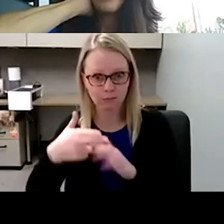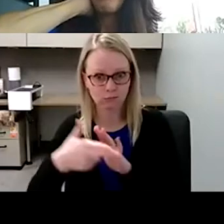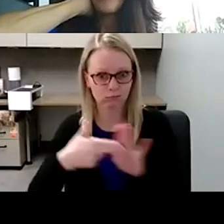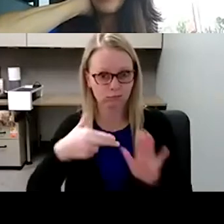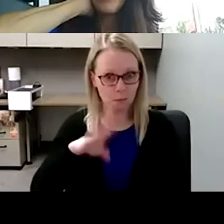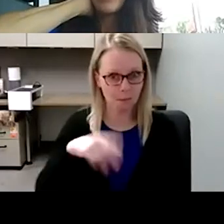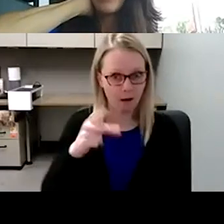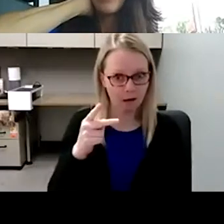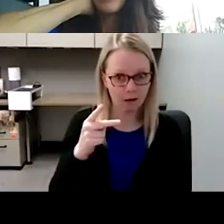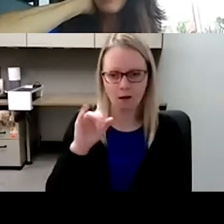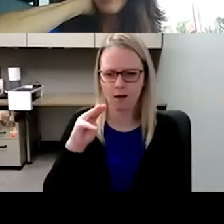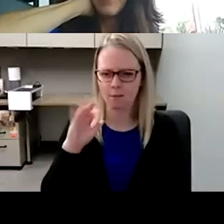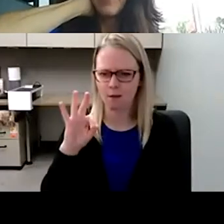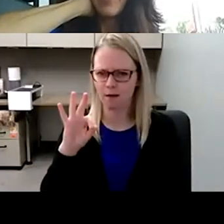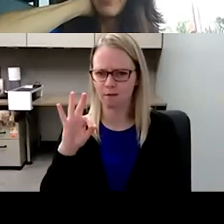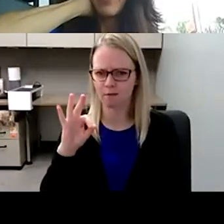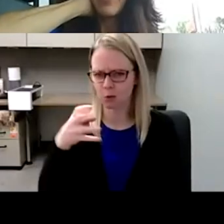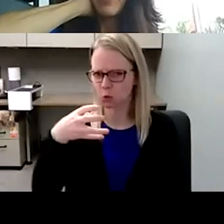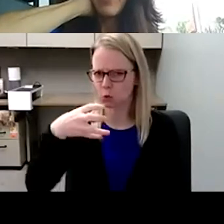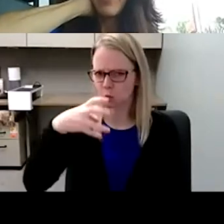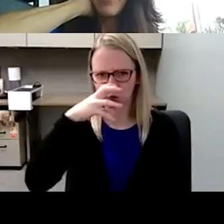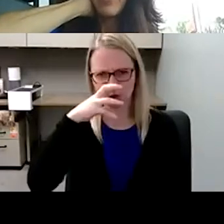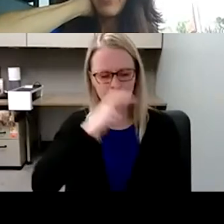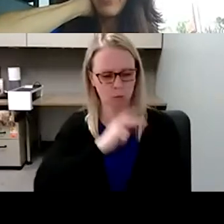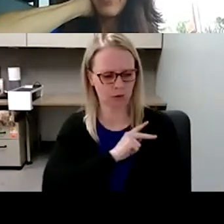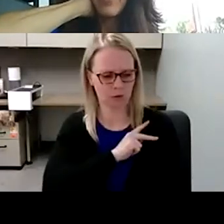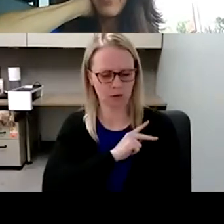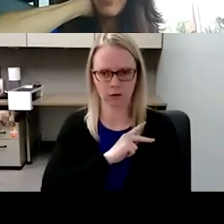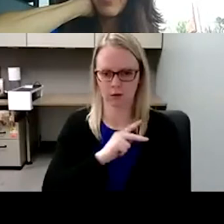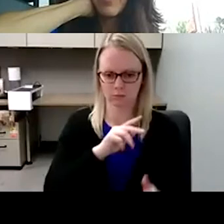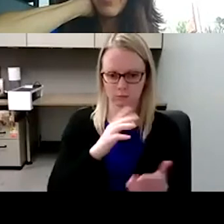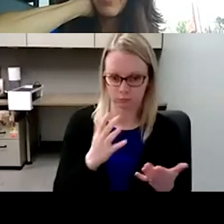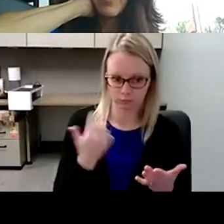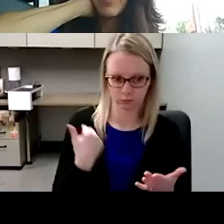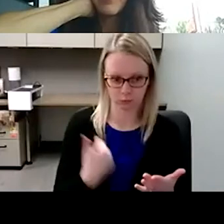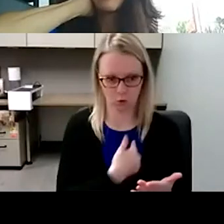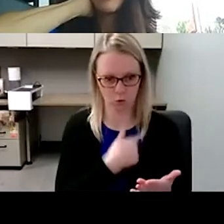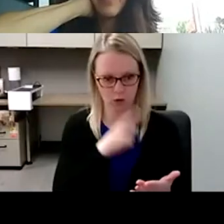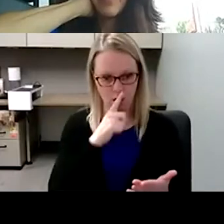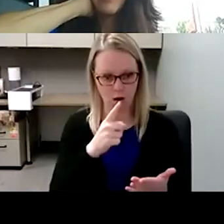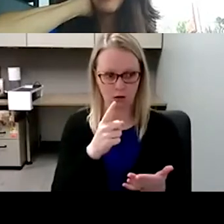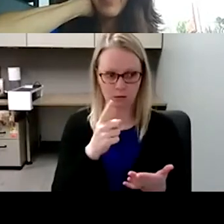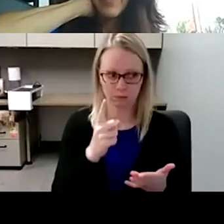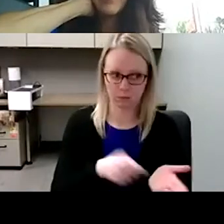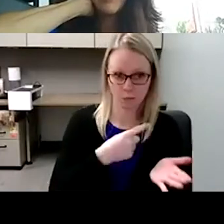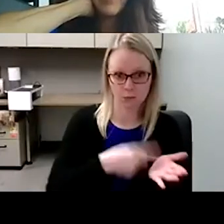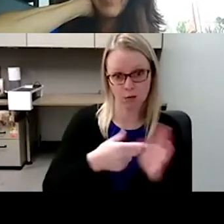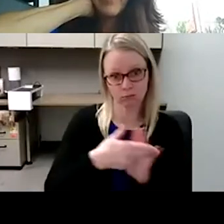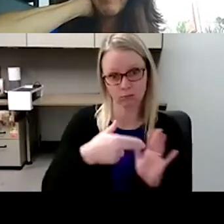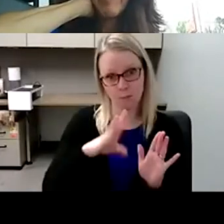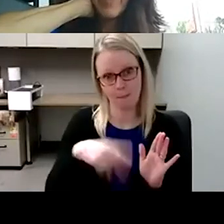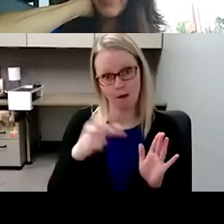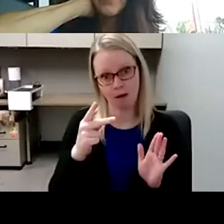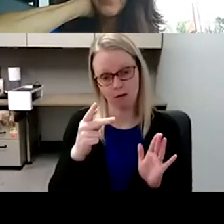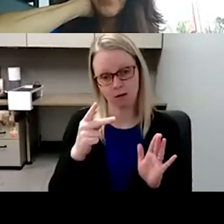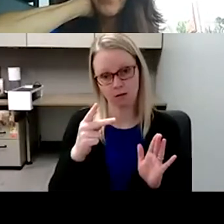The IMF has a very split personality. We're academic in some way. We are a bank in some way. We are also a consulting